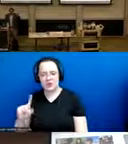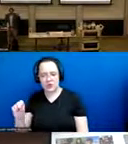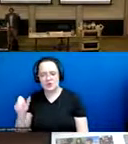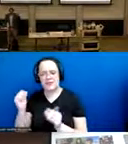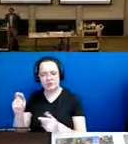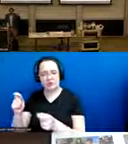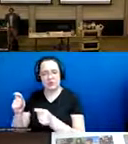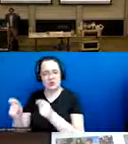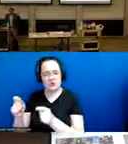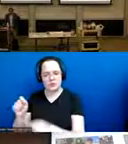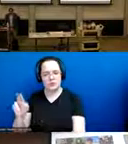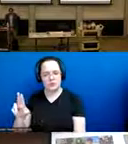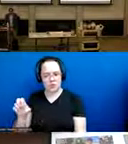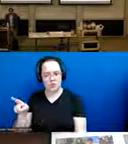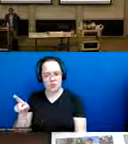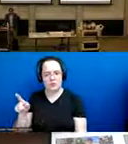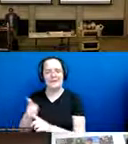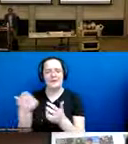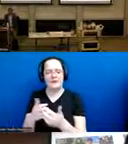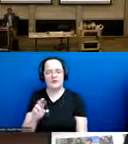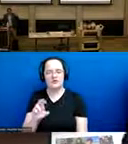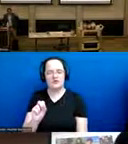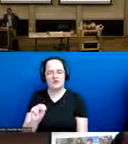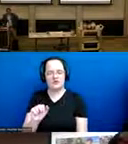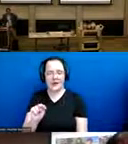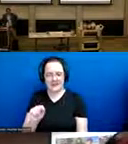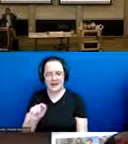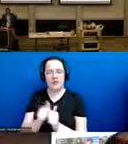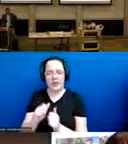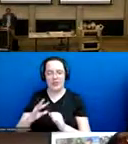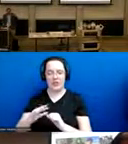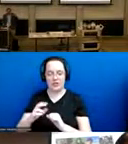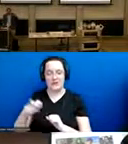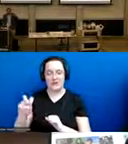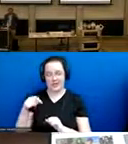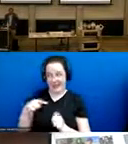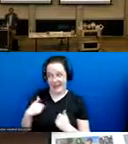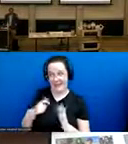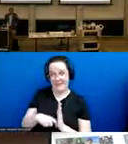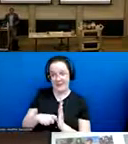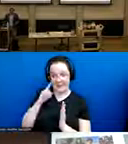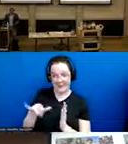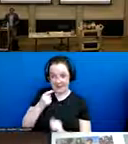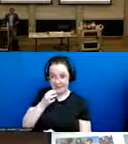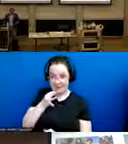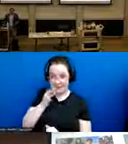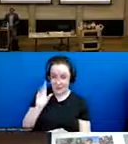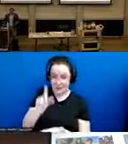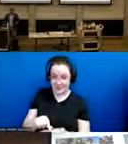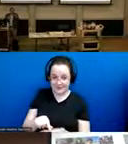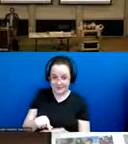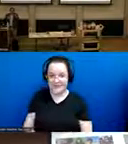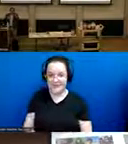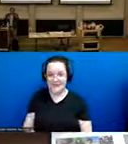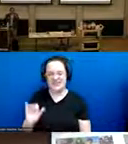to be on resonance with atomic transitions. We have a paper coming out on this soon. So that's the other route. These are the two routes